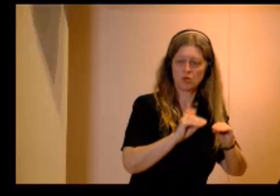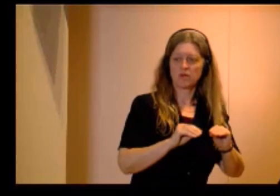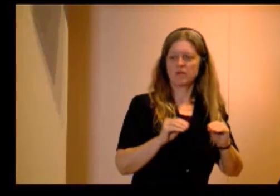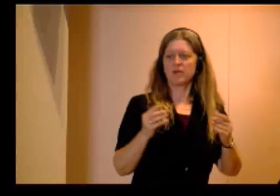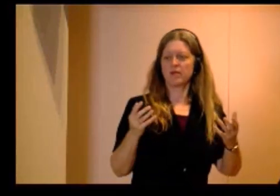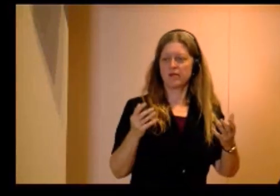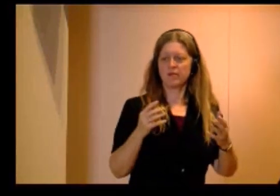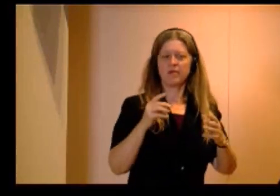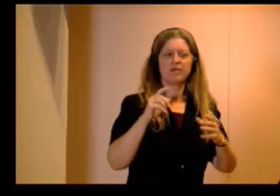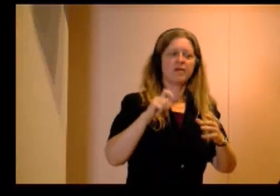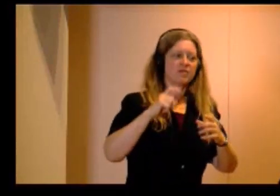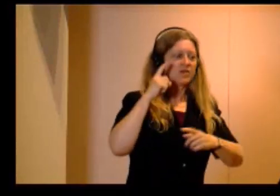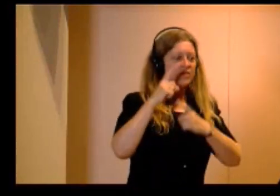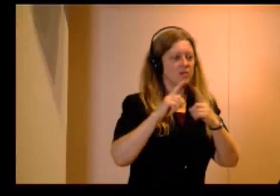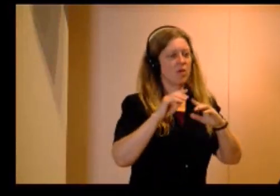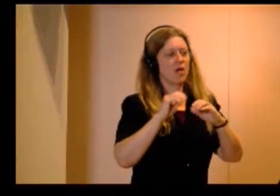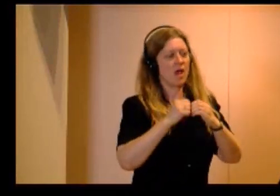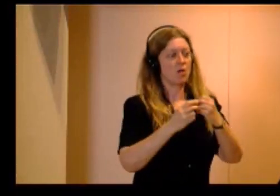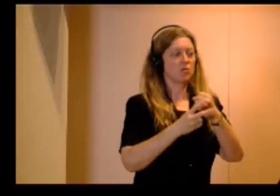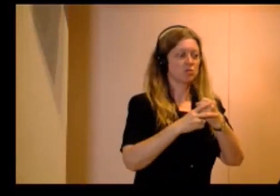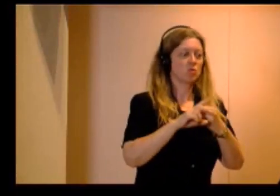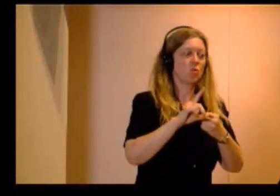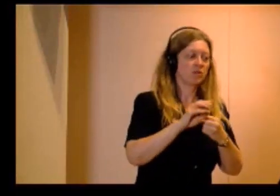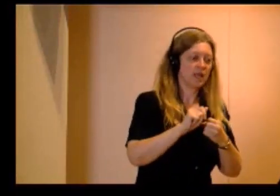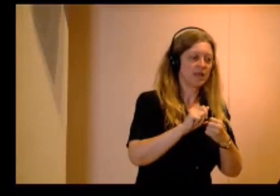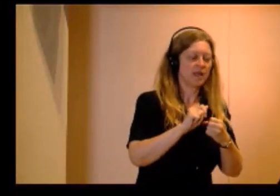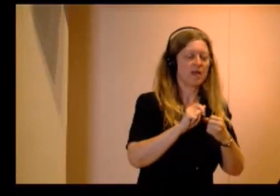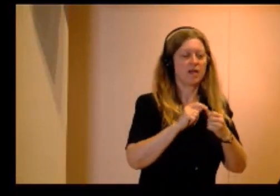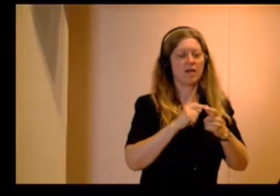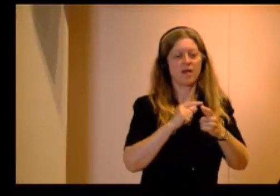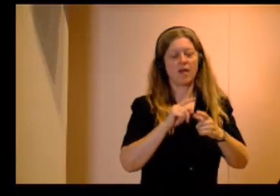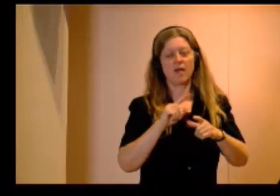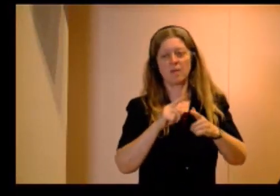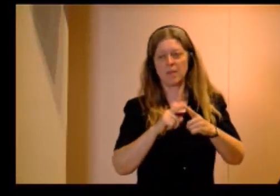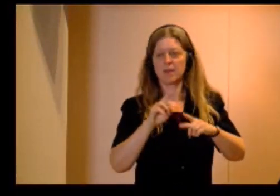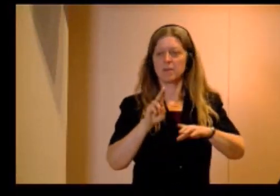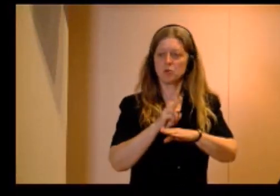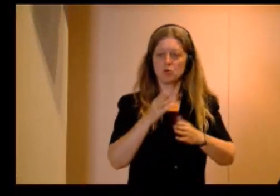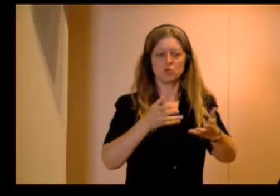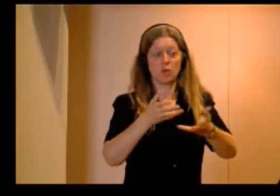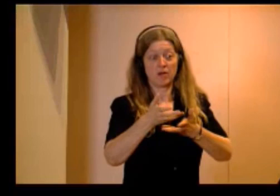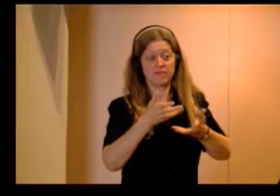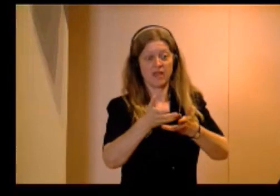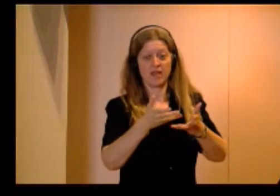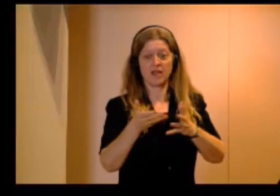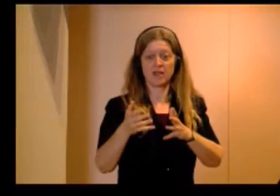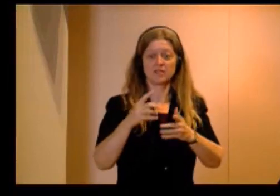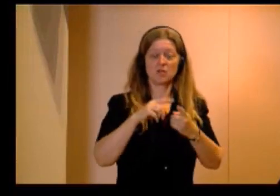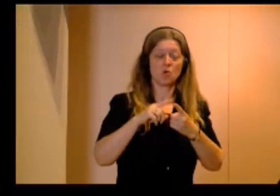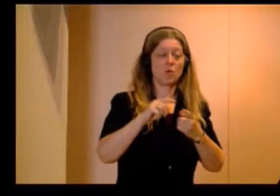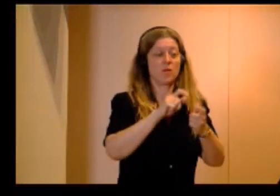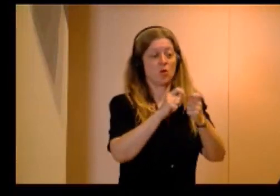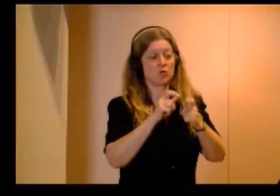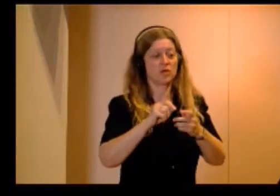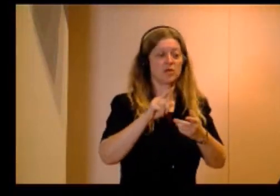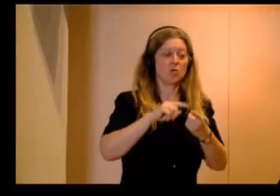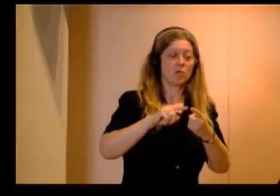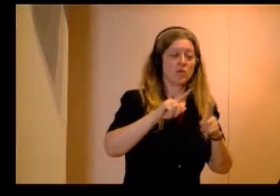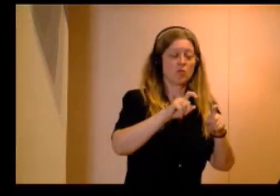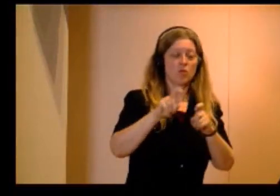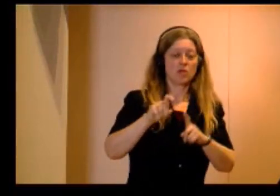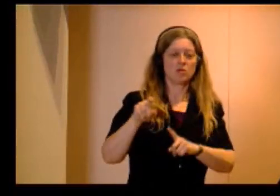when you're entering it and querying it. But they're like, oh, well, you know, less is more. You know, we don't need that many. And you